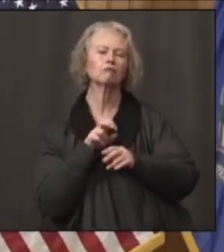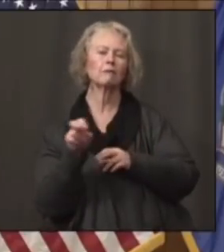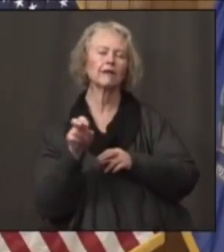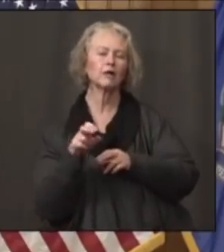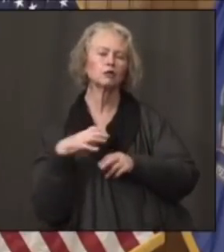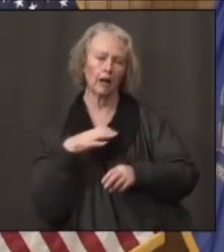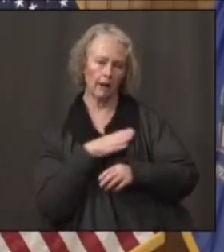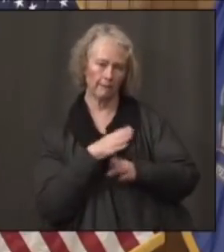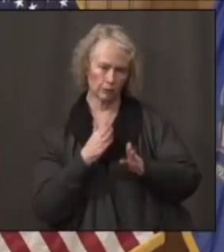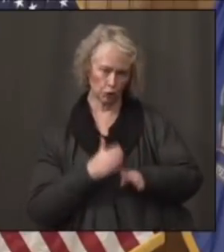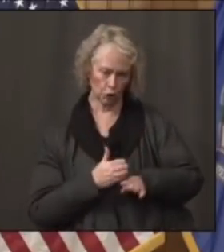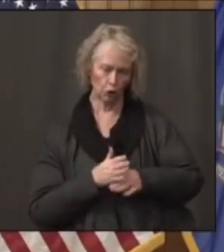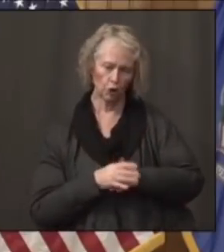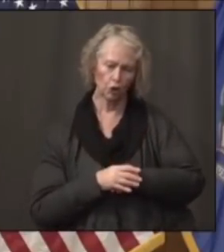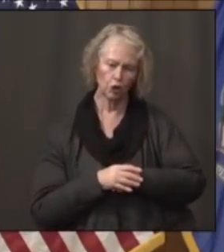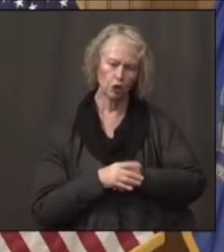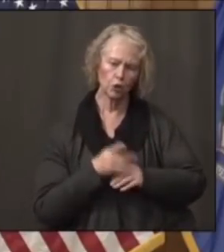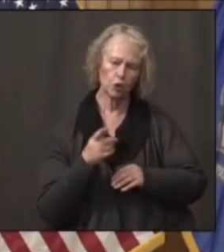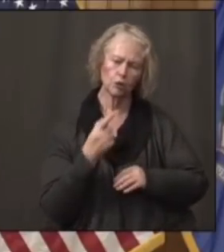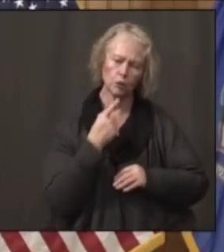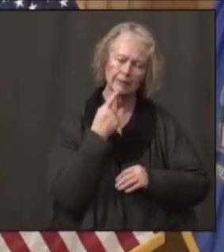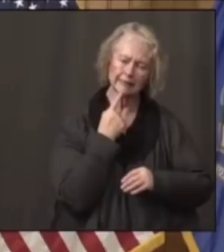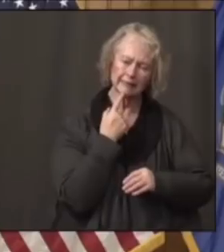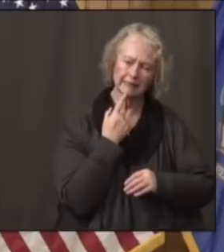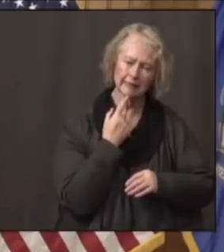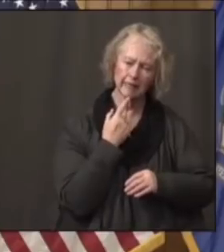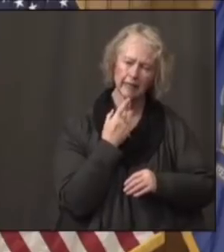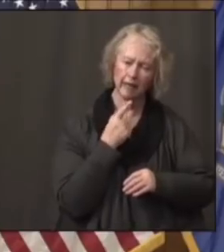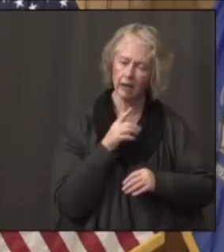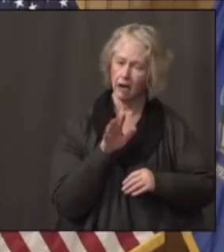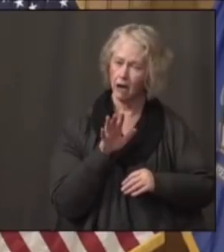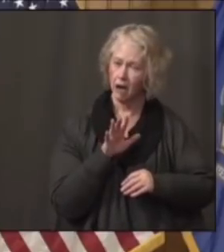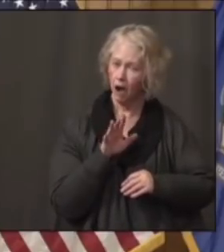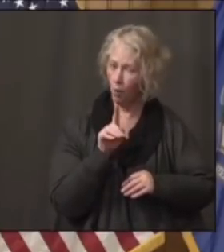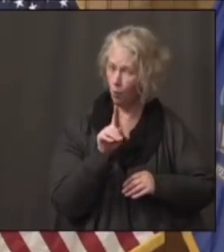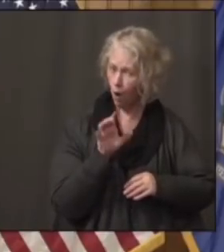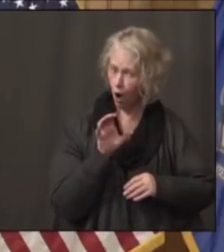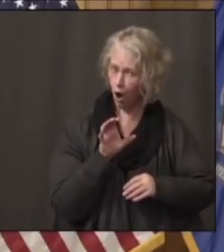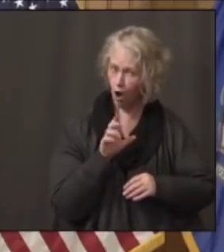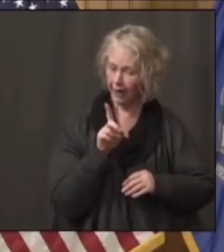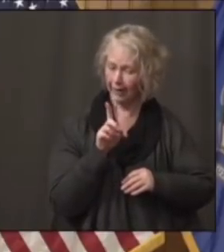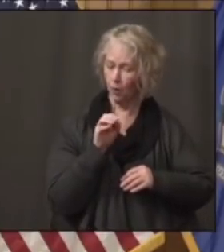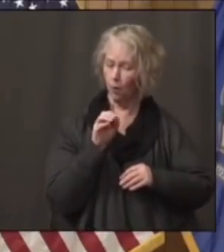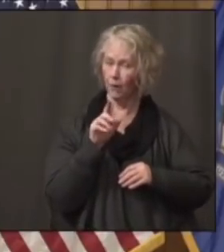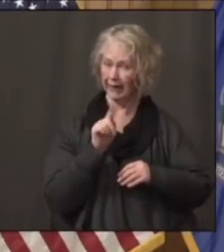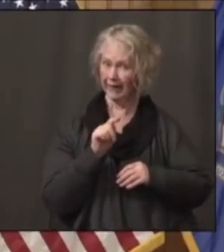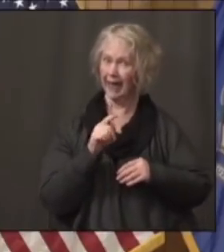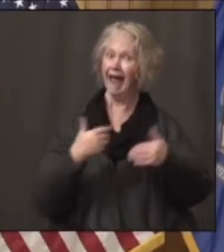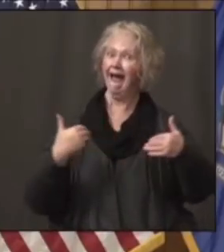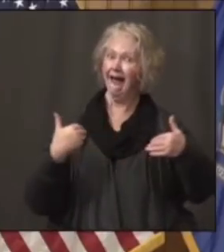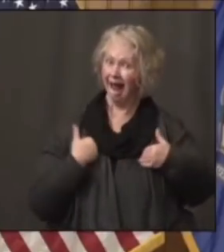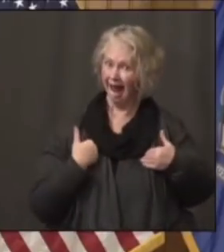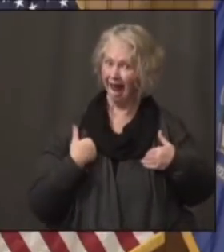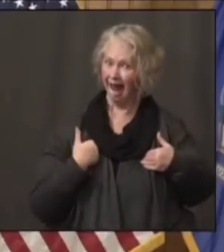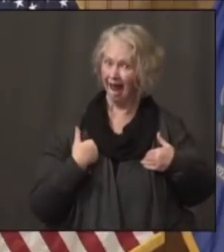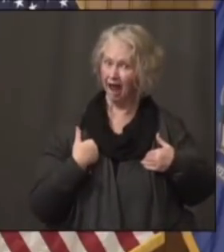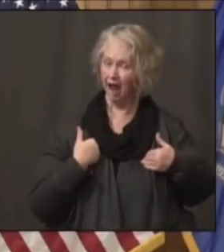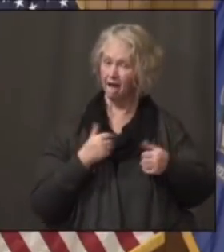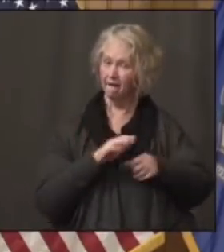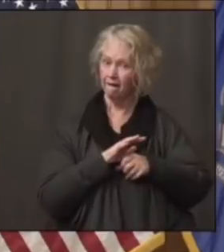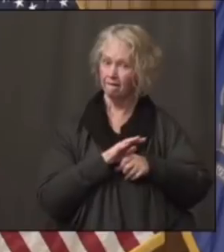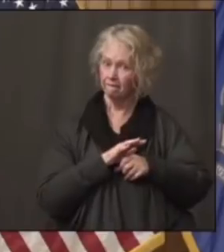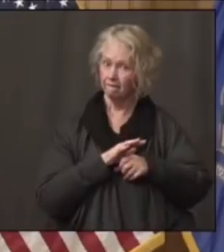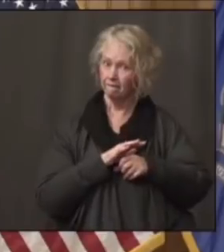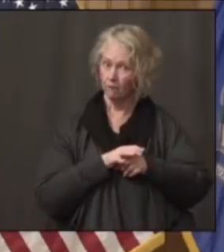had said that 100 DOT employees had COVID. I was wondering, do they